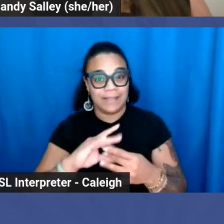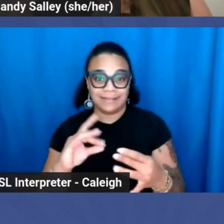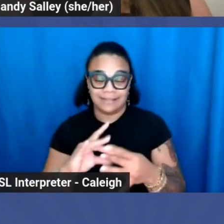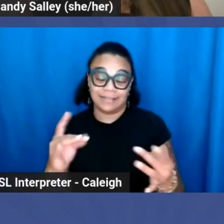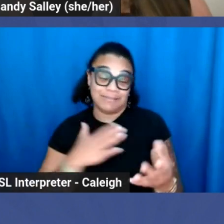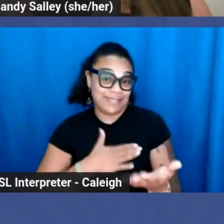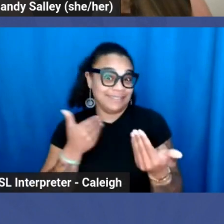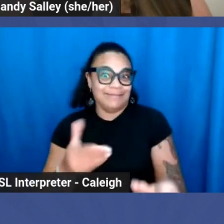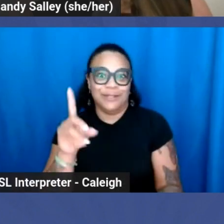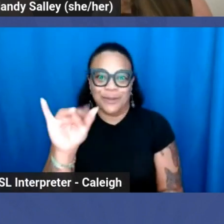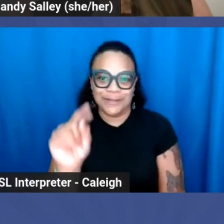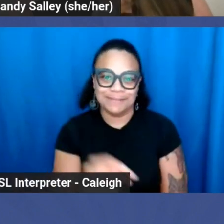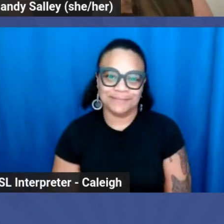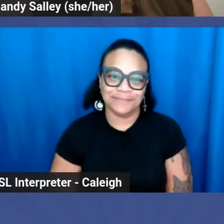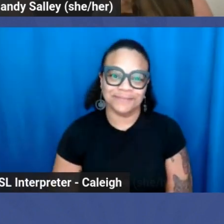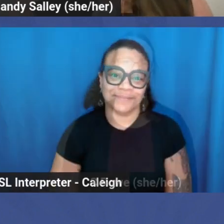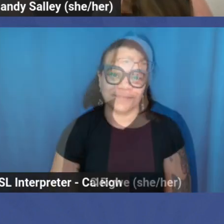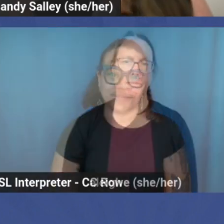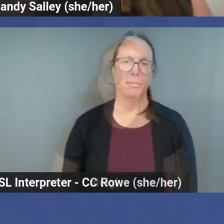do.